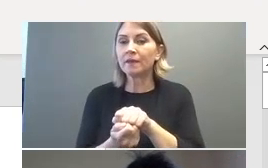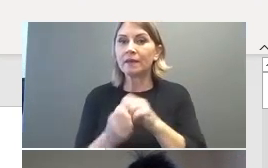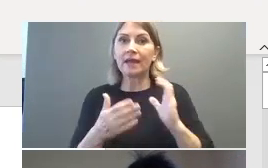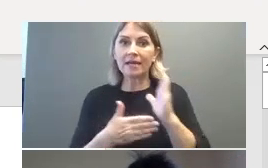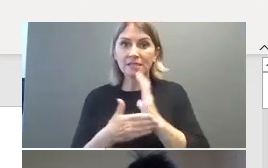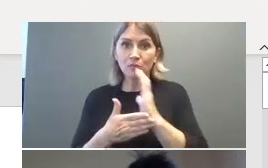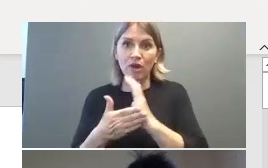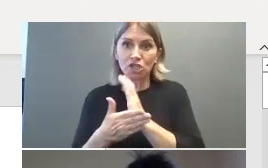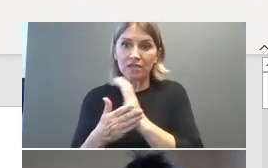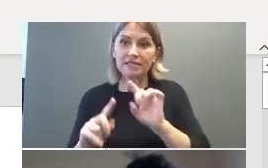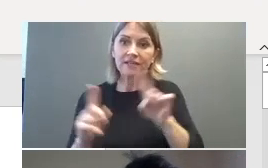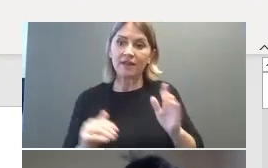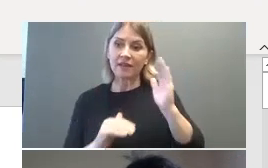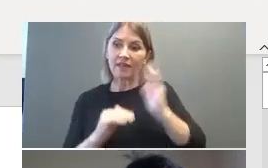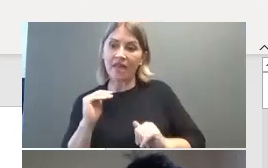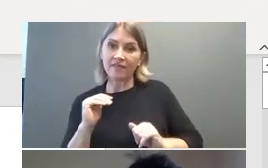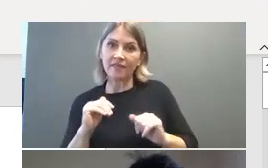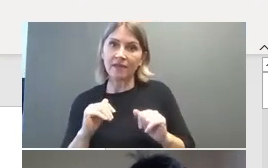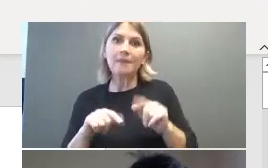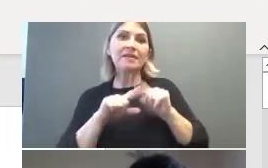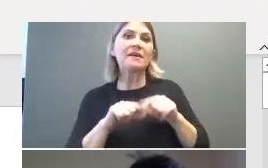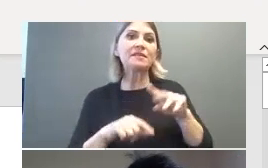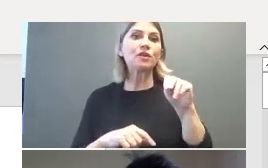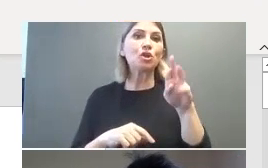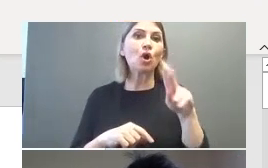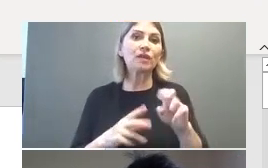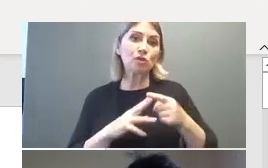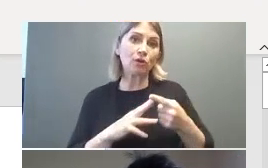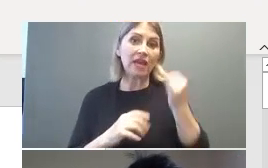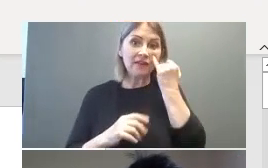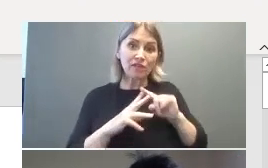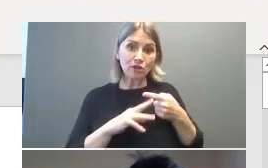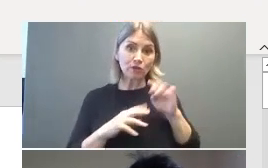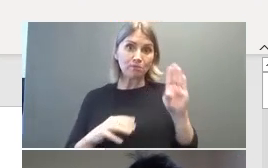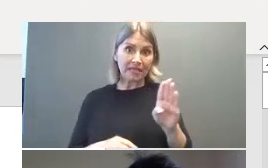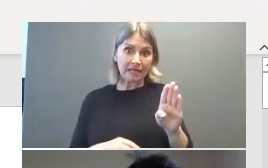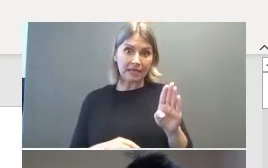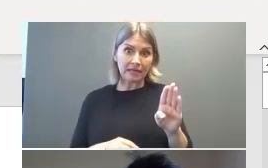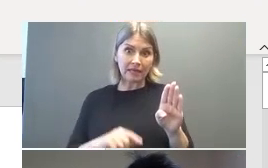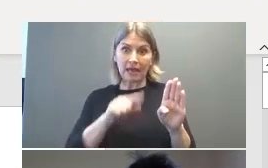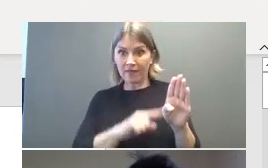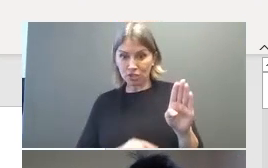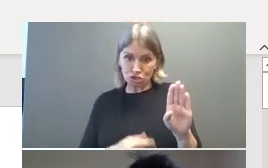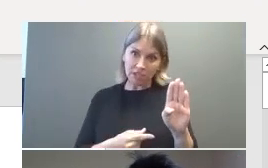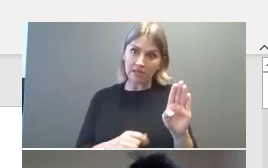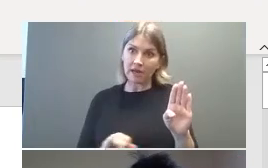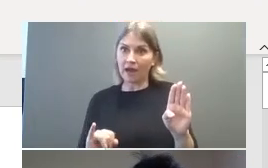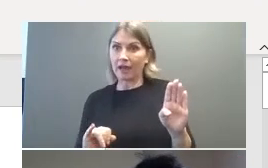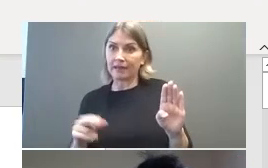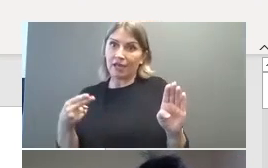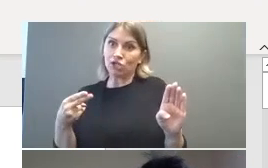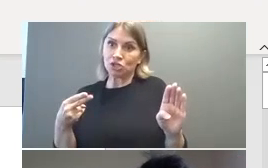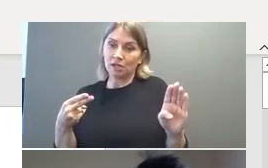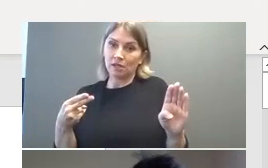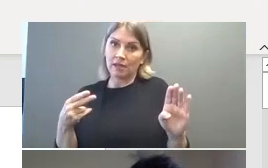exploration is dependent upon the node that you start from. If I started from B, B would have explored G, and then I, then H, and